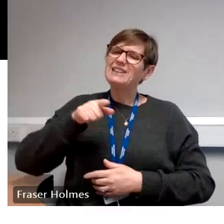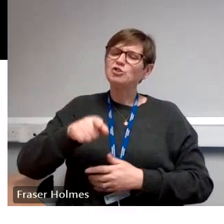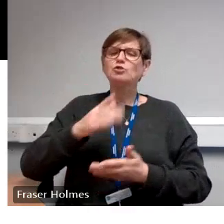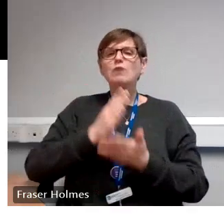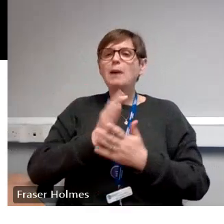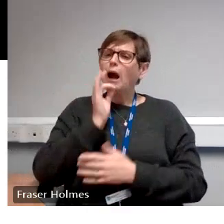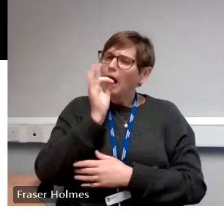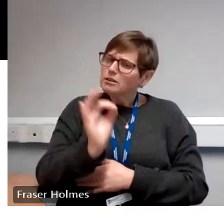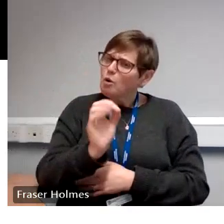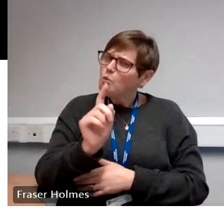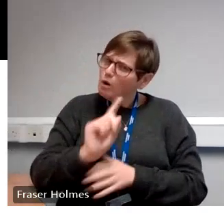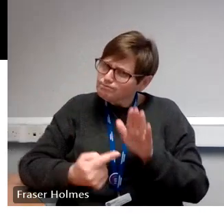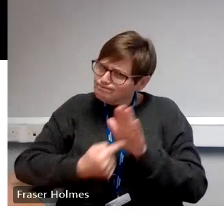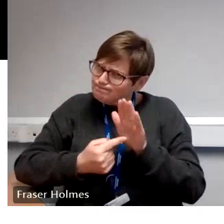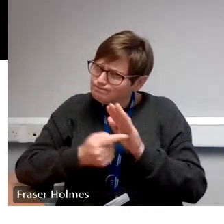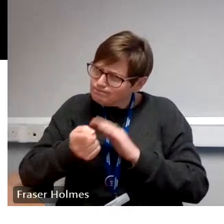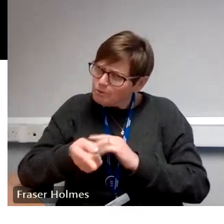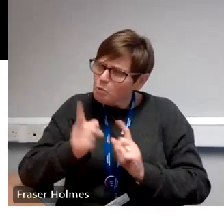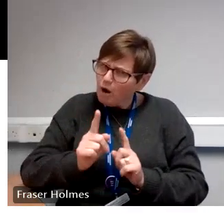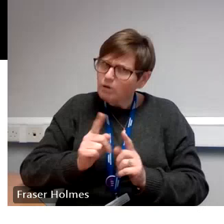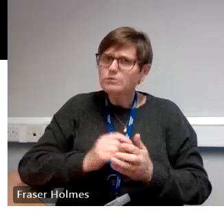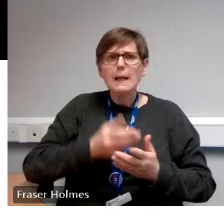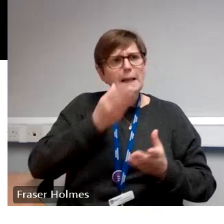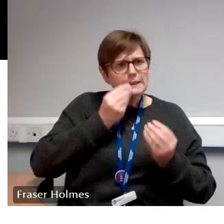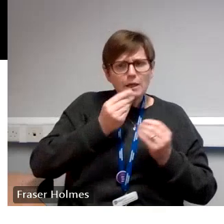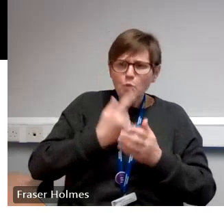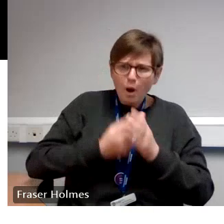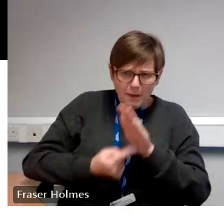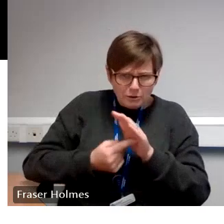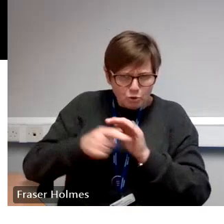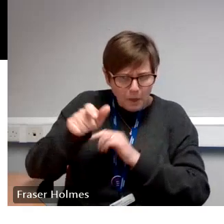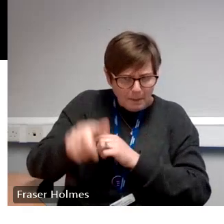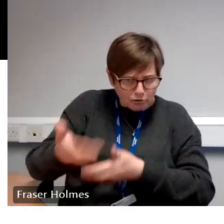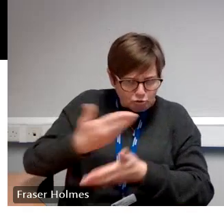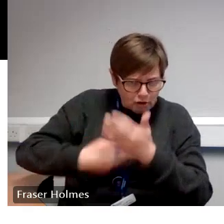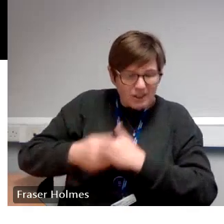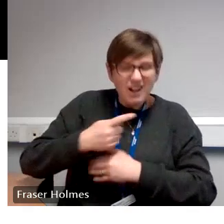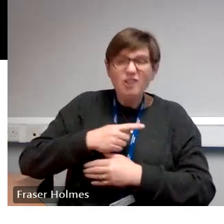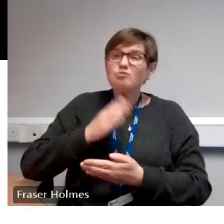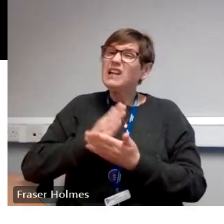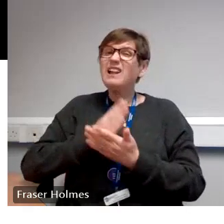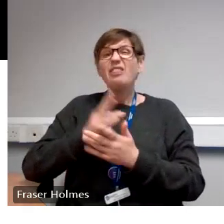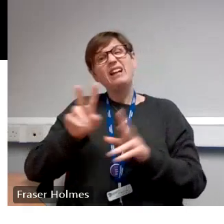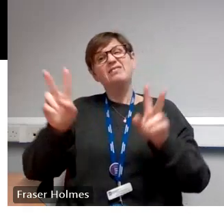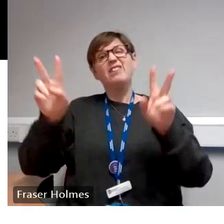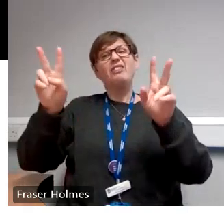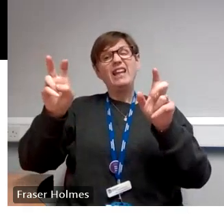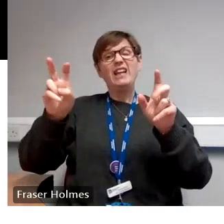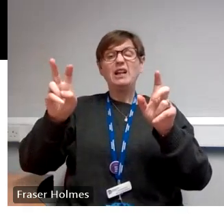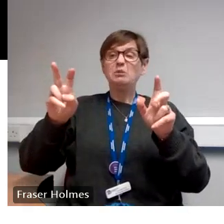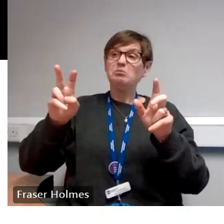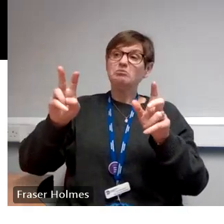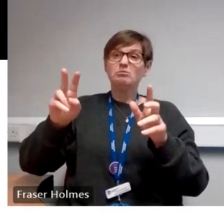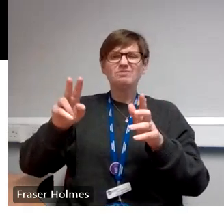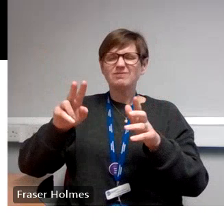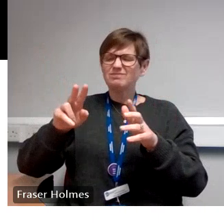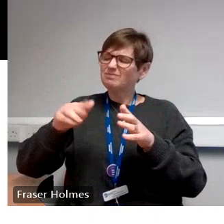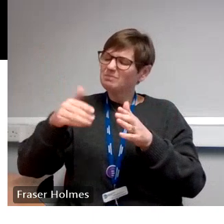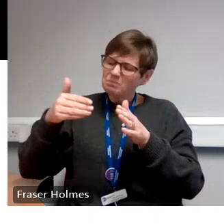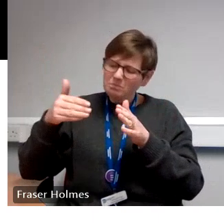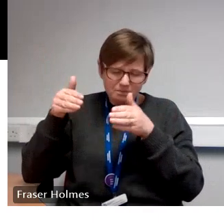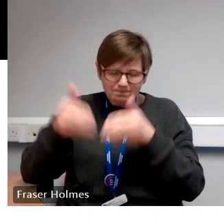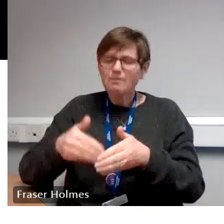what matters to me, listening to what matters to the patient, and that is the motto at the heart of personalisation. And that is why social